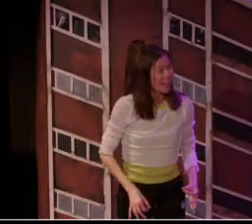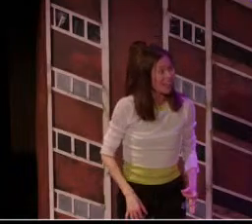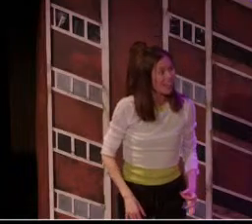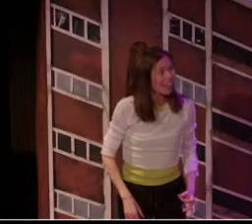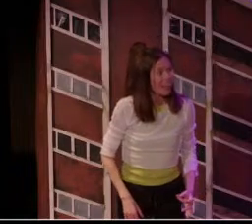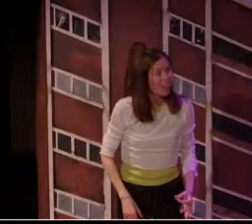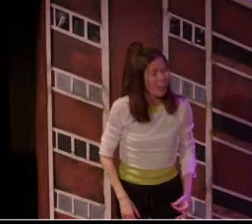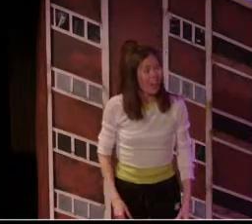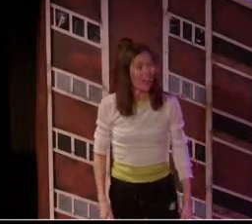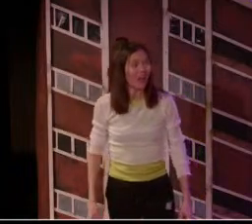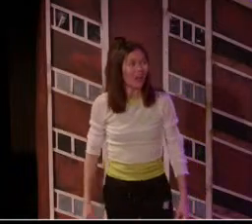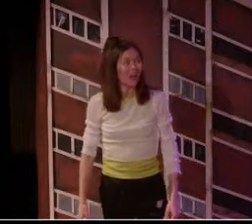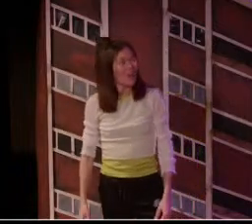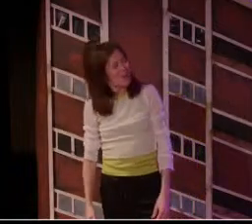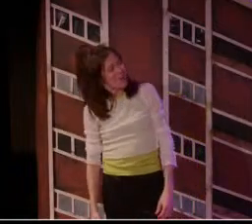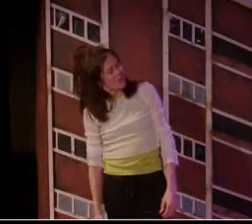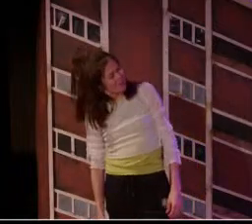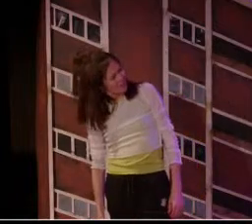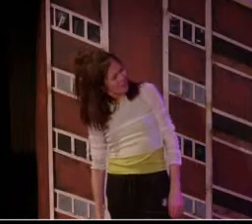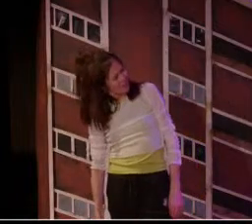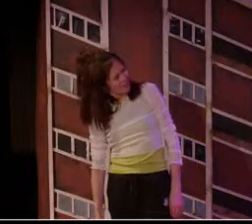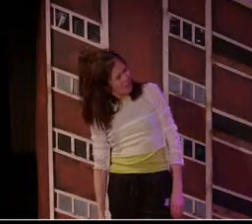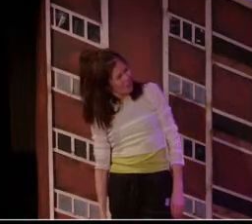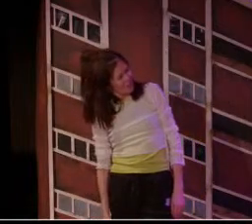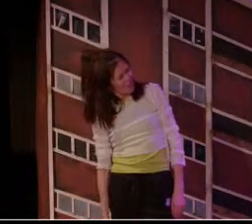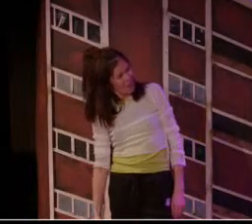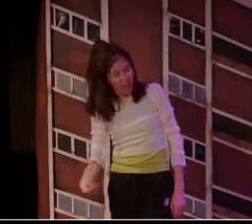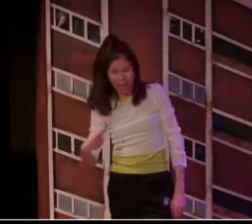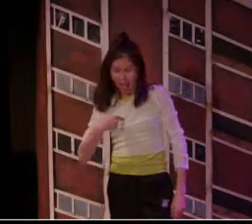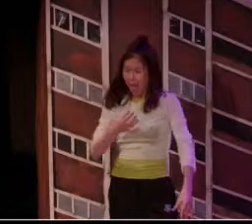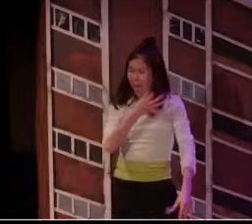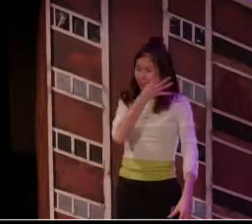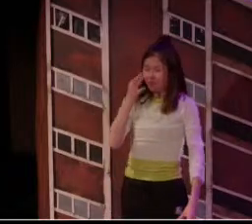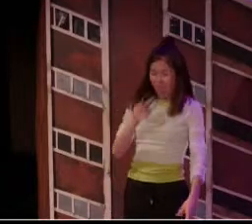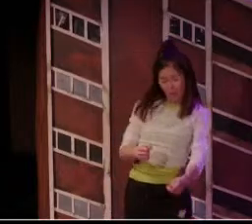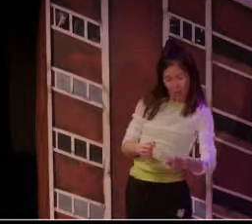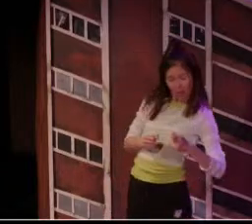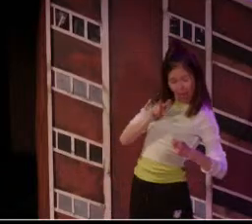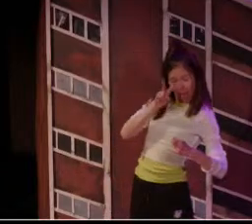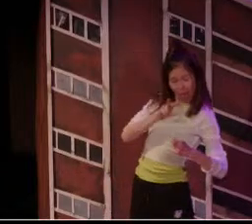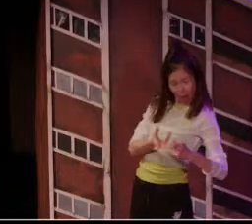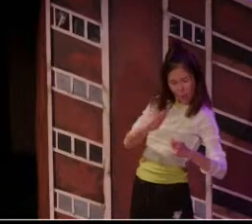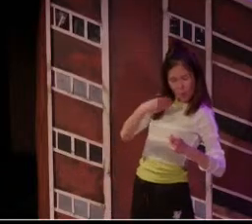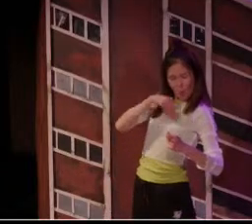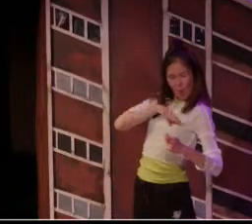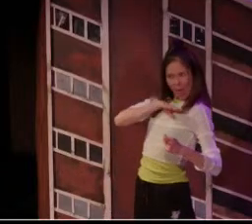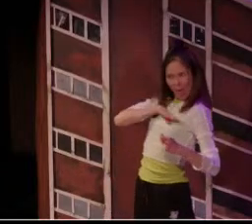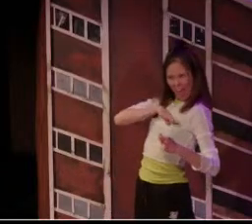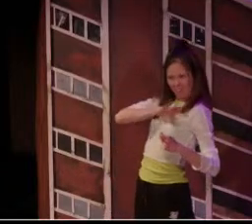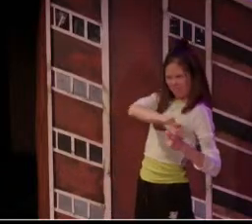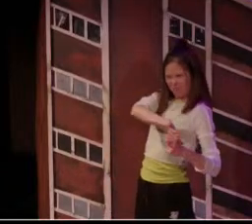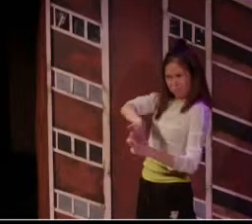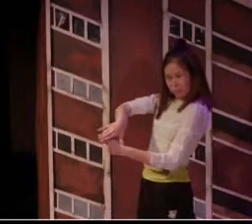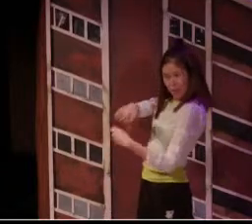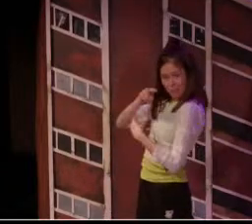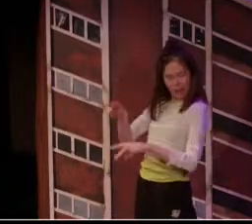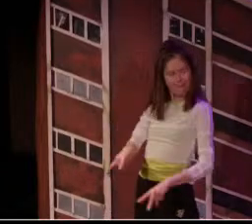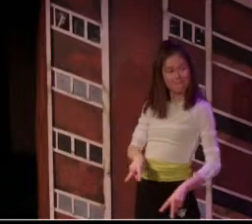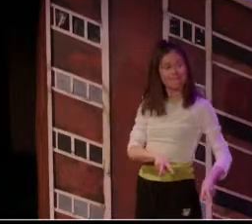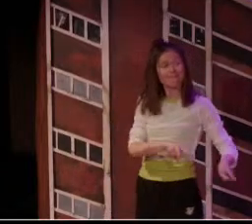Had I the youth of your flock, I'd abandon grazing and only live by